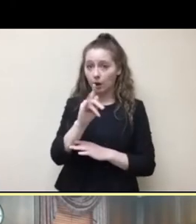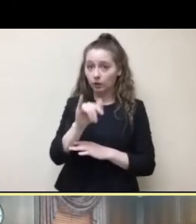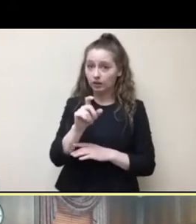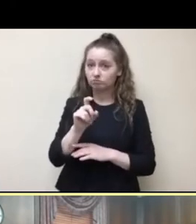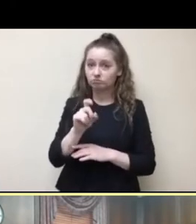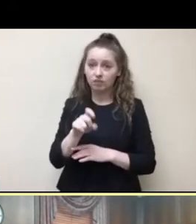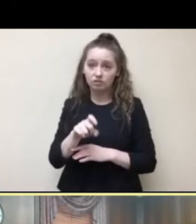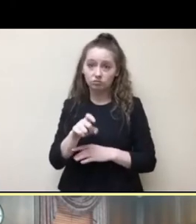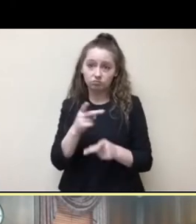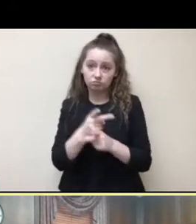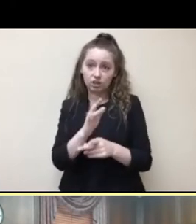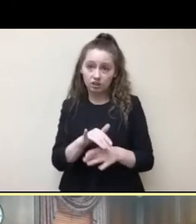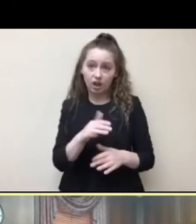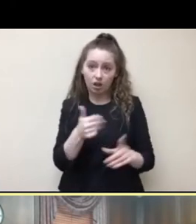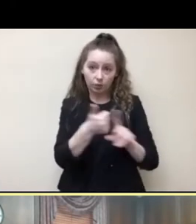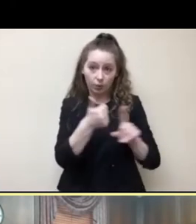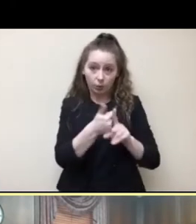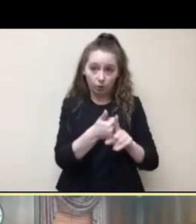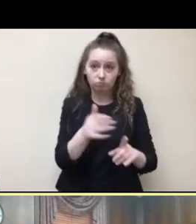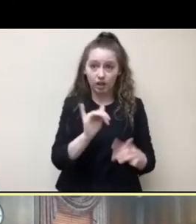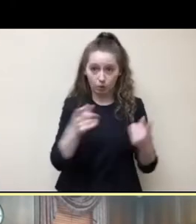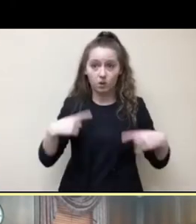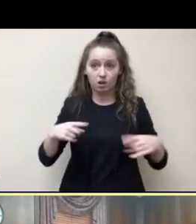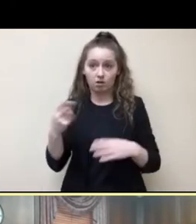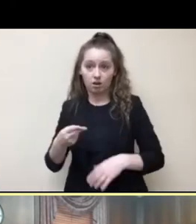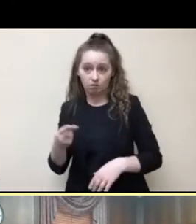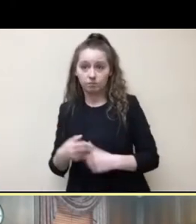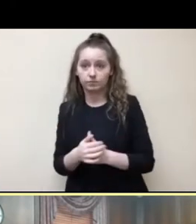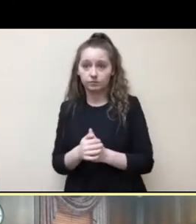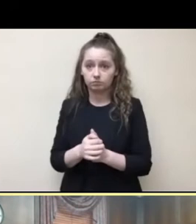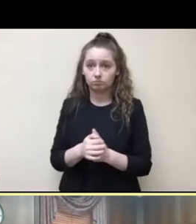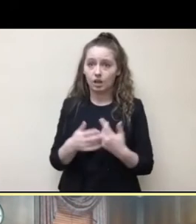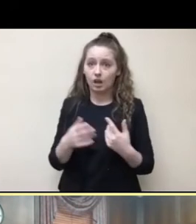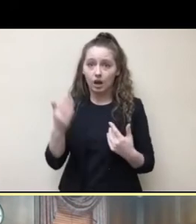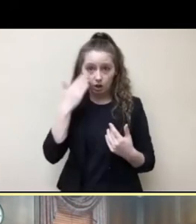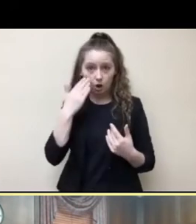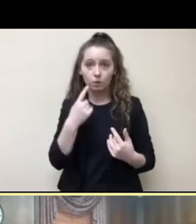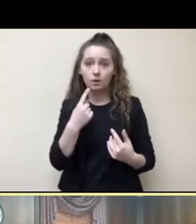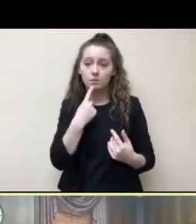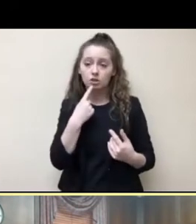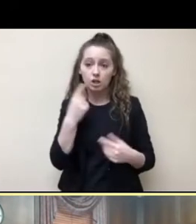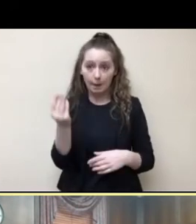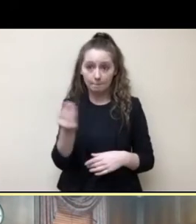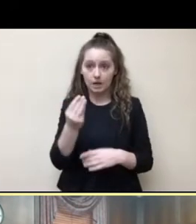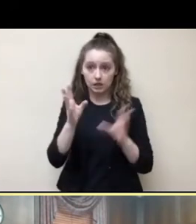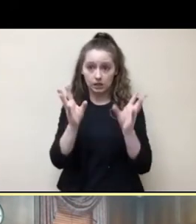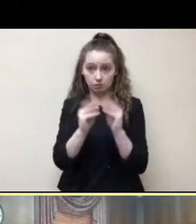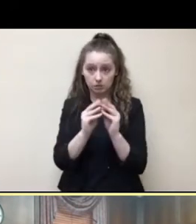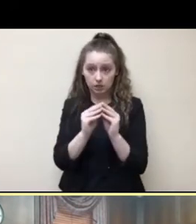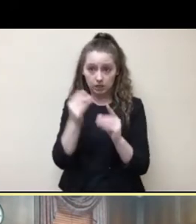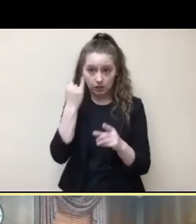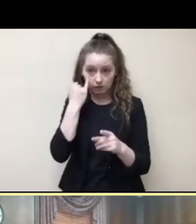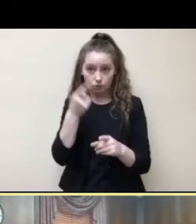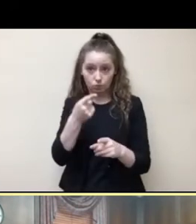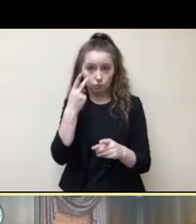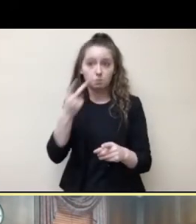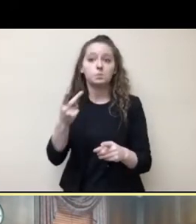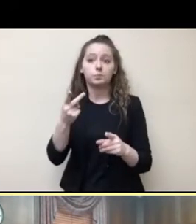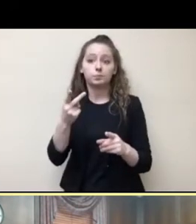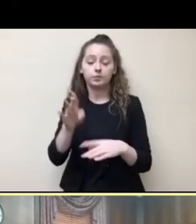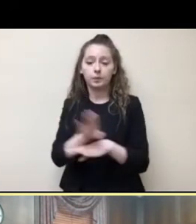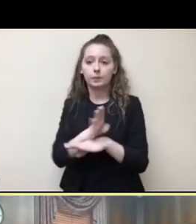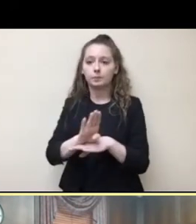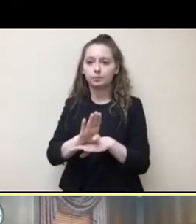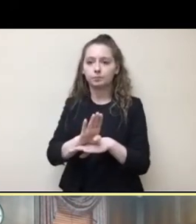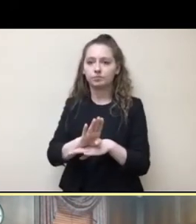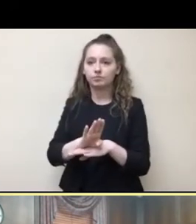as we are in Hammond. So I know if we mentioned at Monday's meeting, if you see a business that is operating that shouldn't